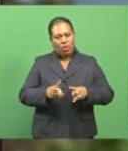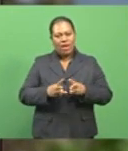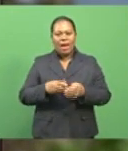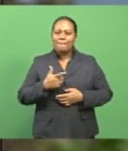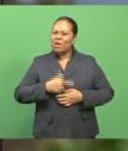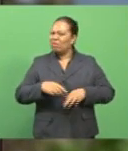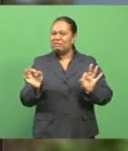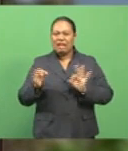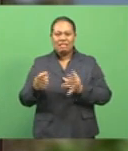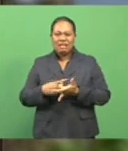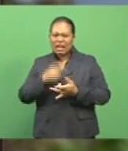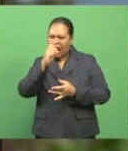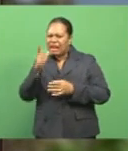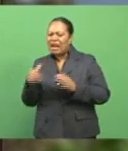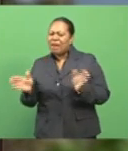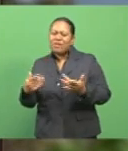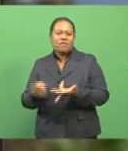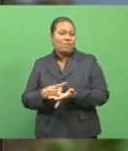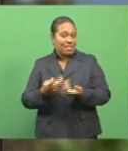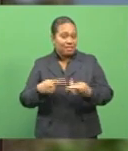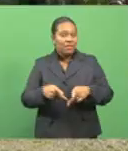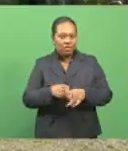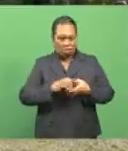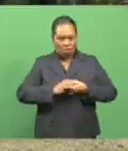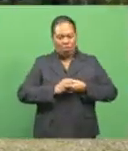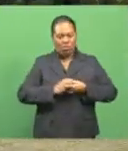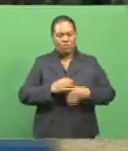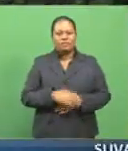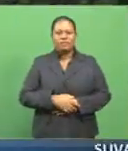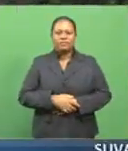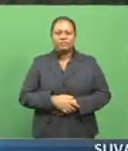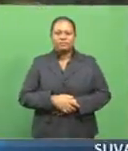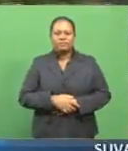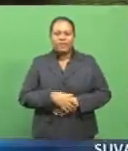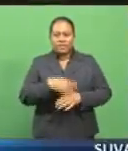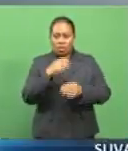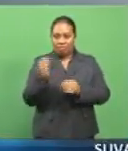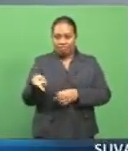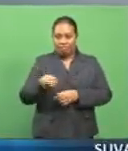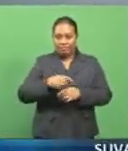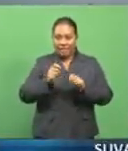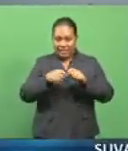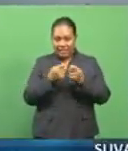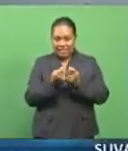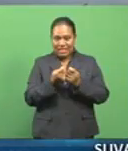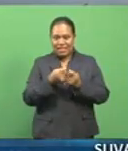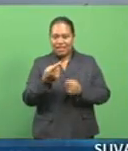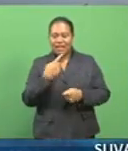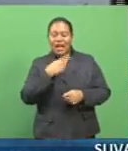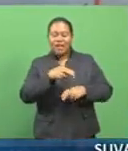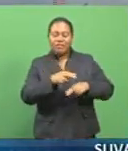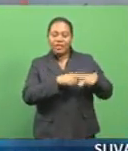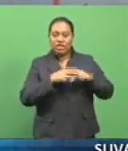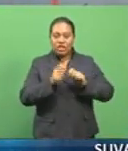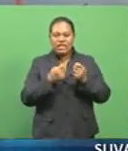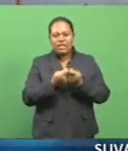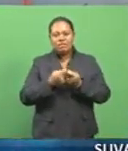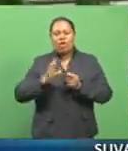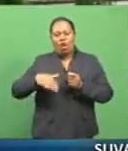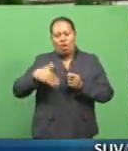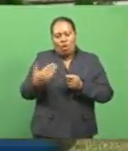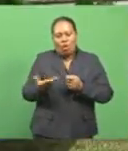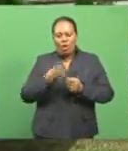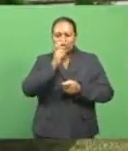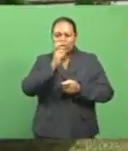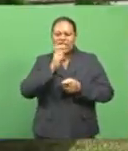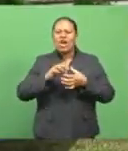being played. Nina Rakautonga has more. Rugby star in the making Tuta Wainingolo has always been used to training